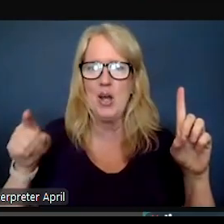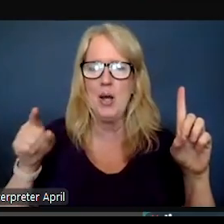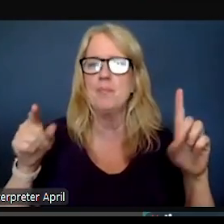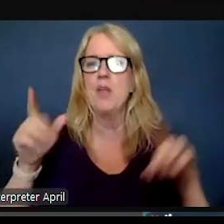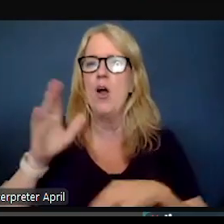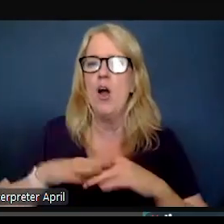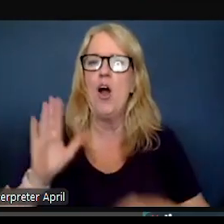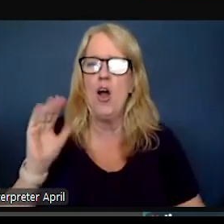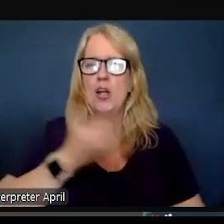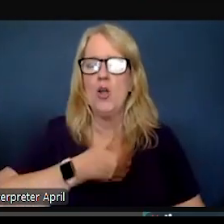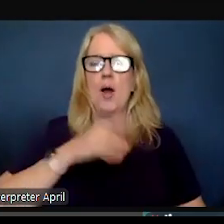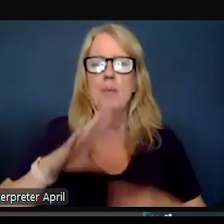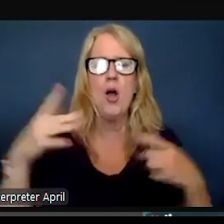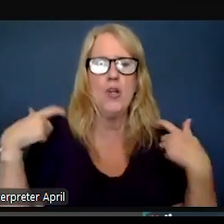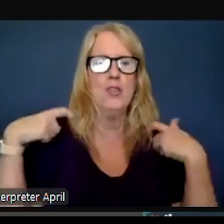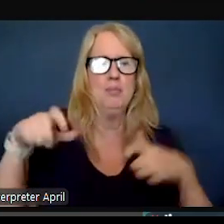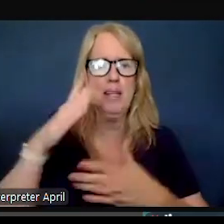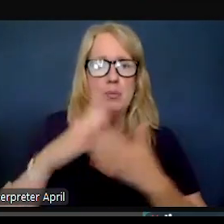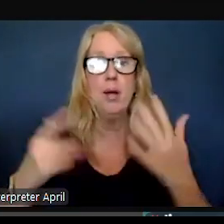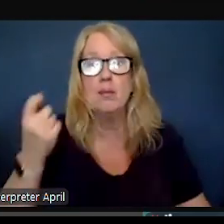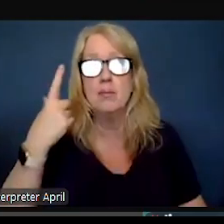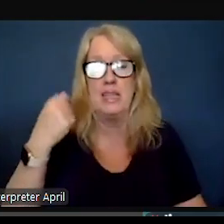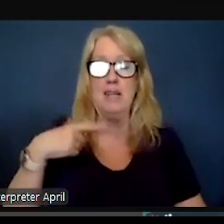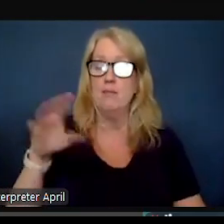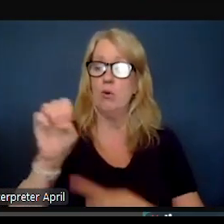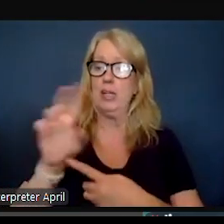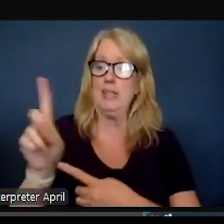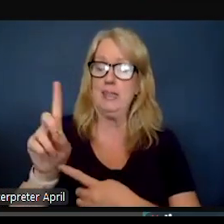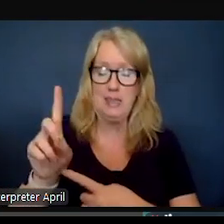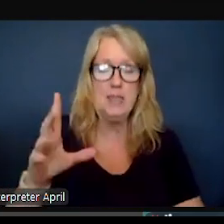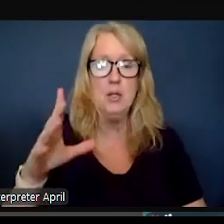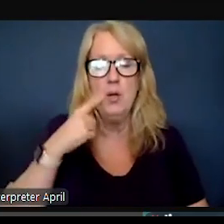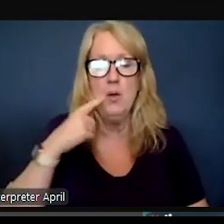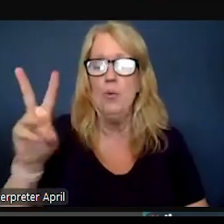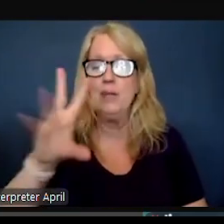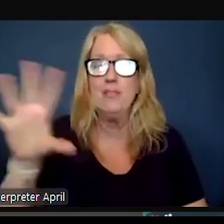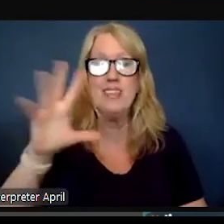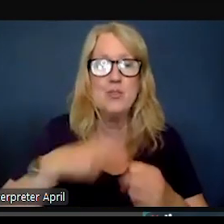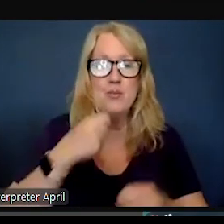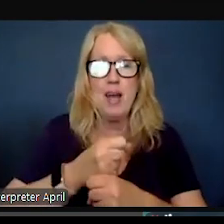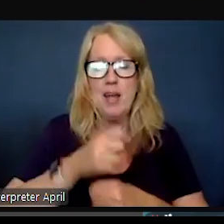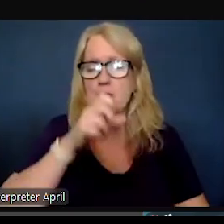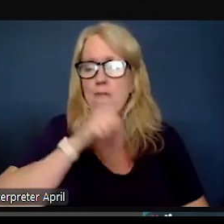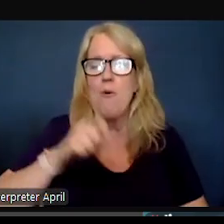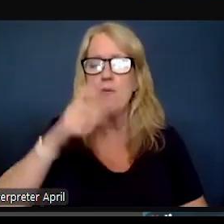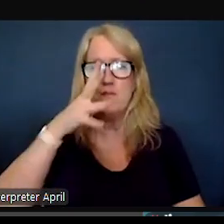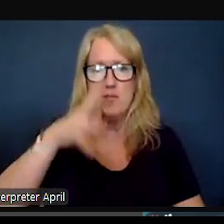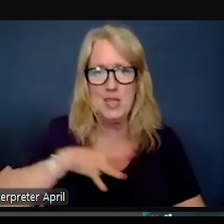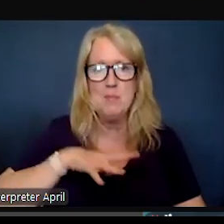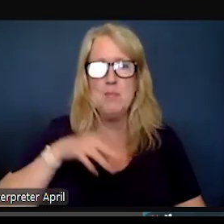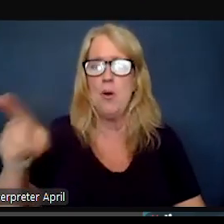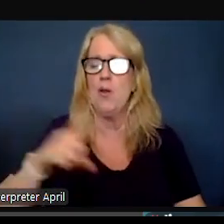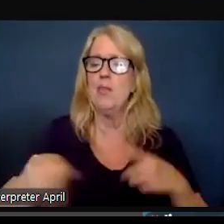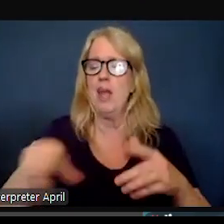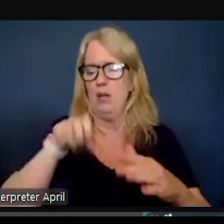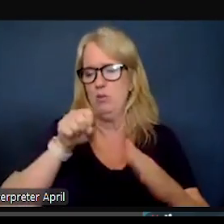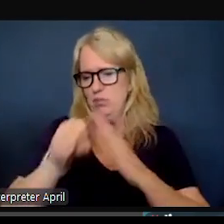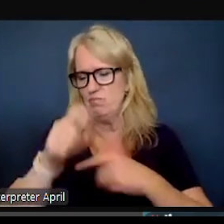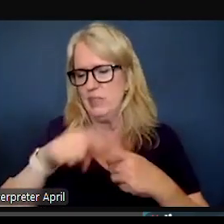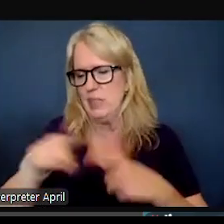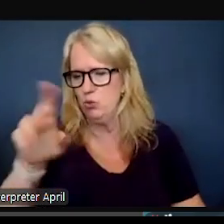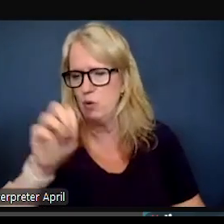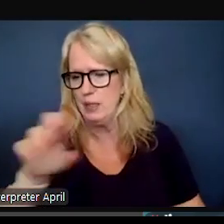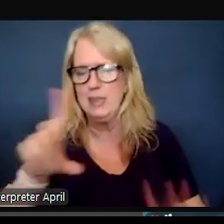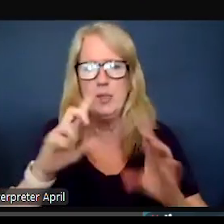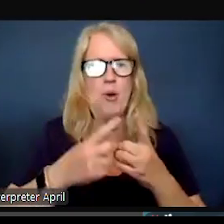on our Spanish side. So for ED, we had a 65-year-old female who was admitted to one of the ED